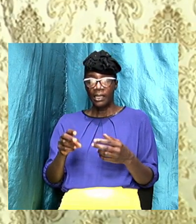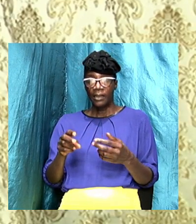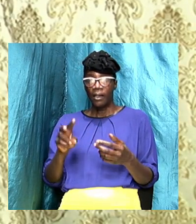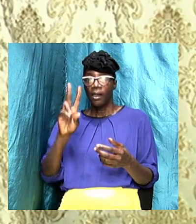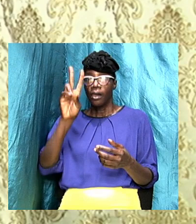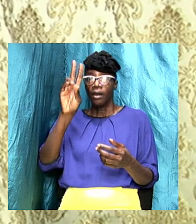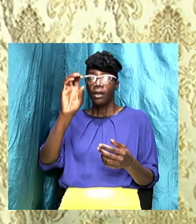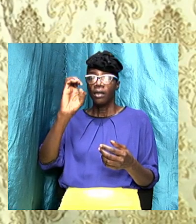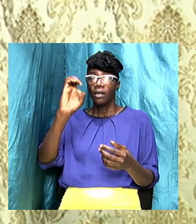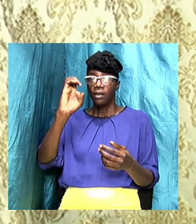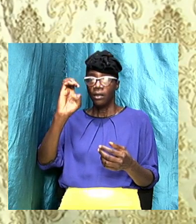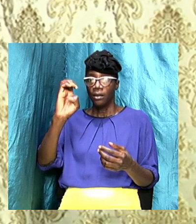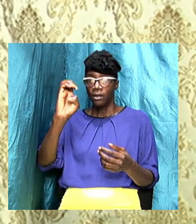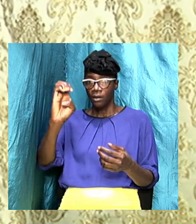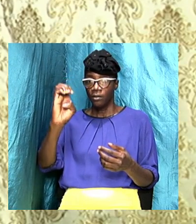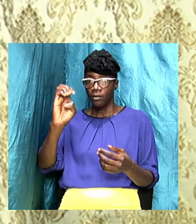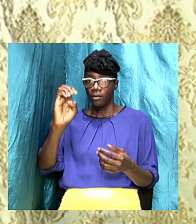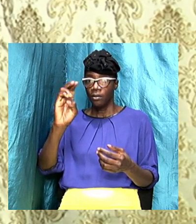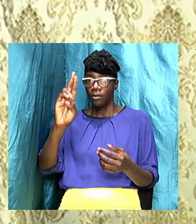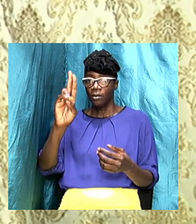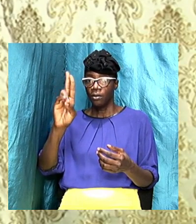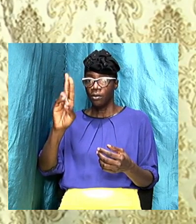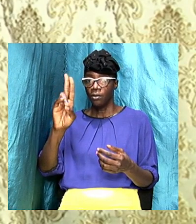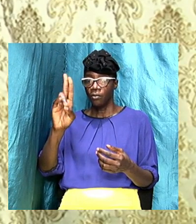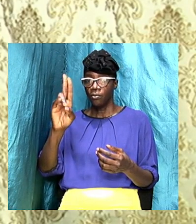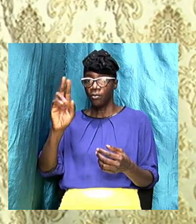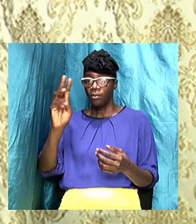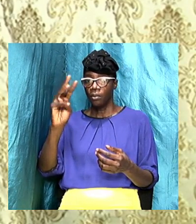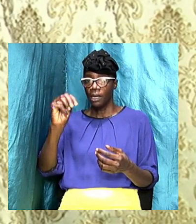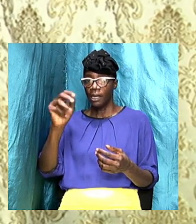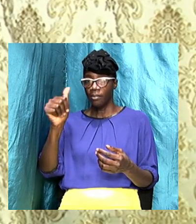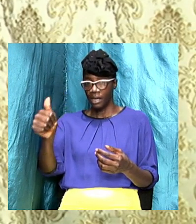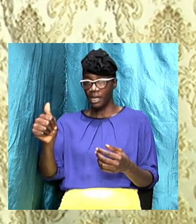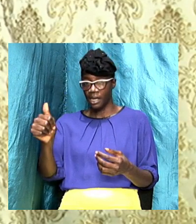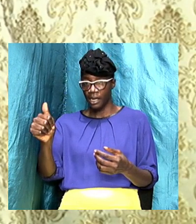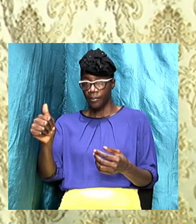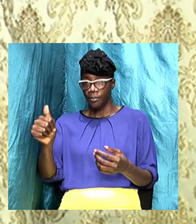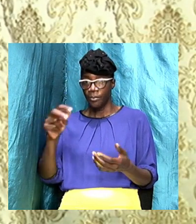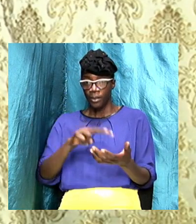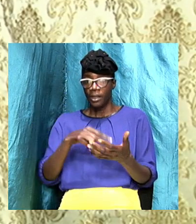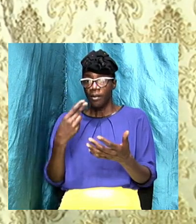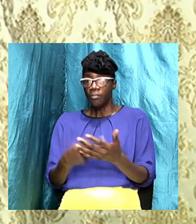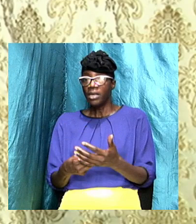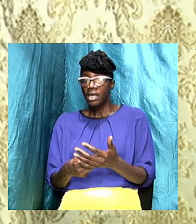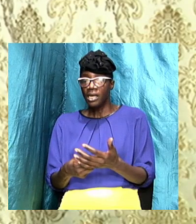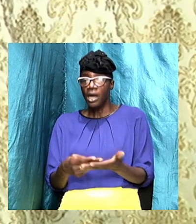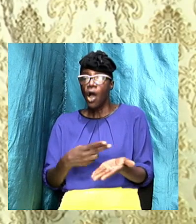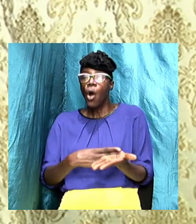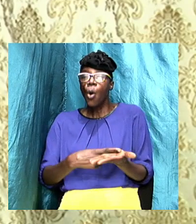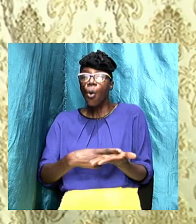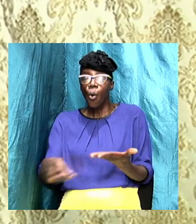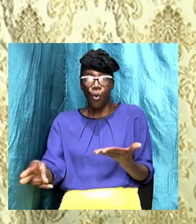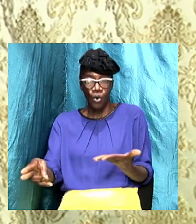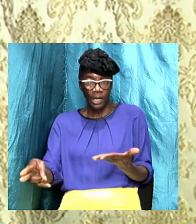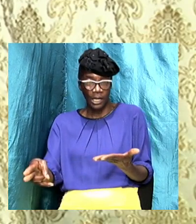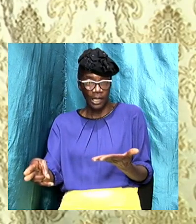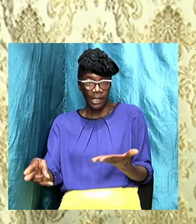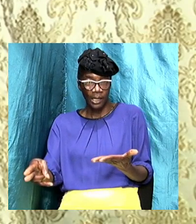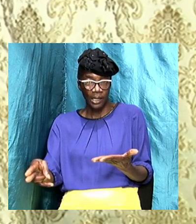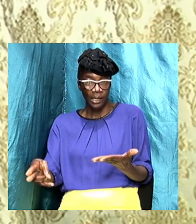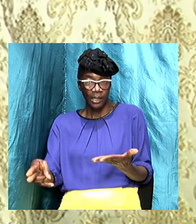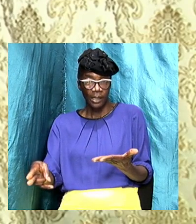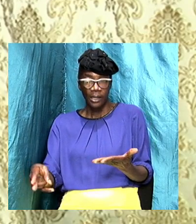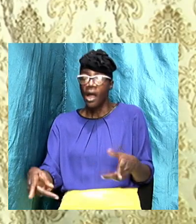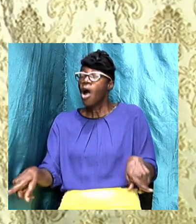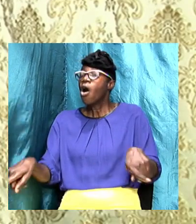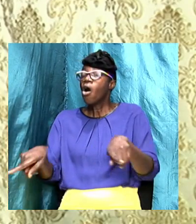and hagion, which means holy. Now, when you put those together, you get holy spirit. We also